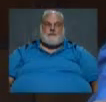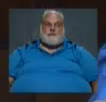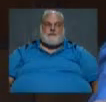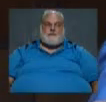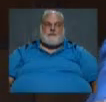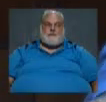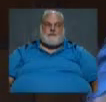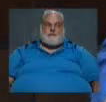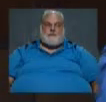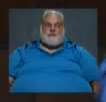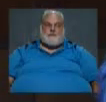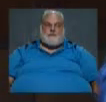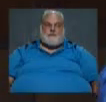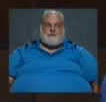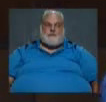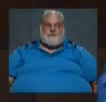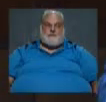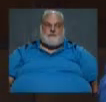you. Okay.